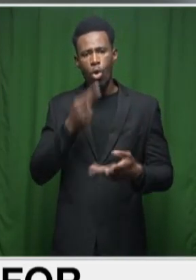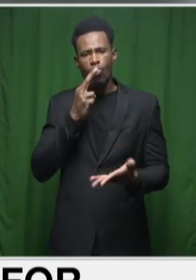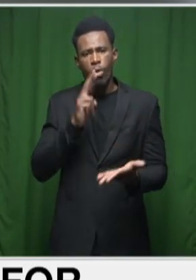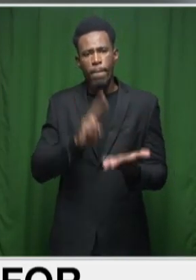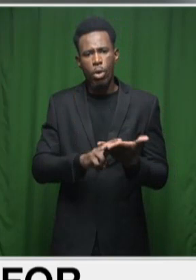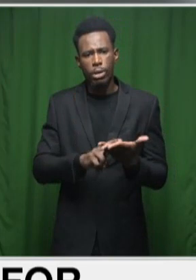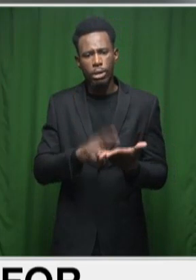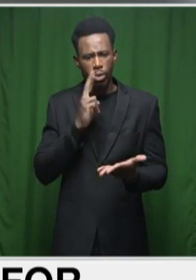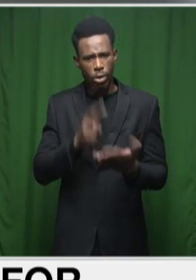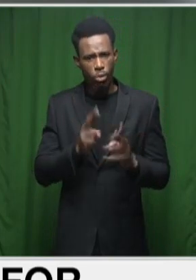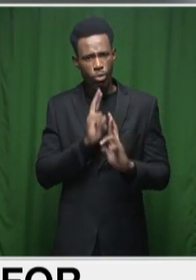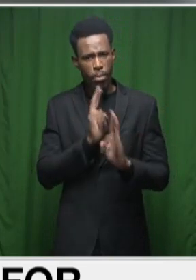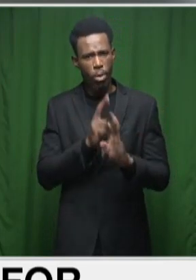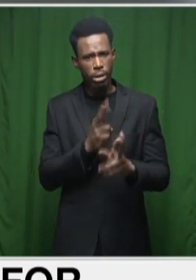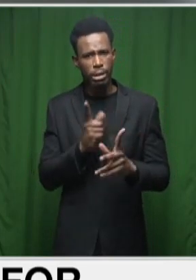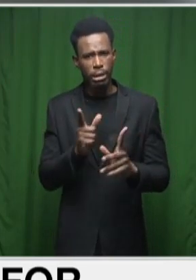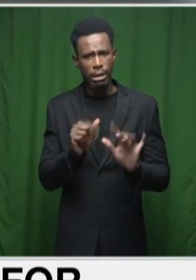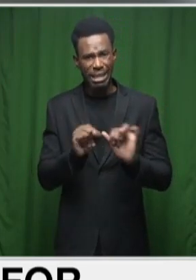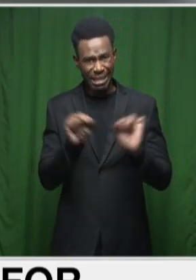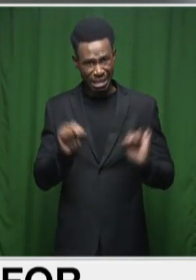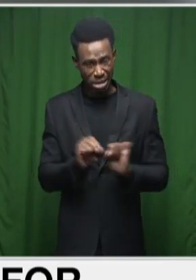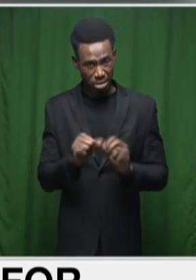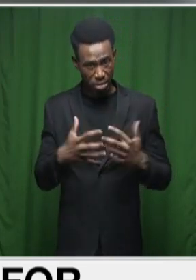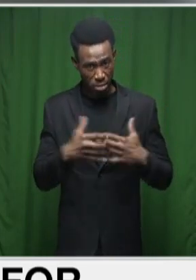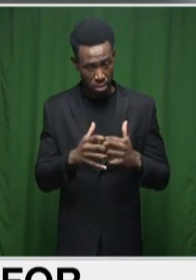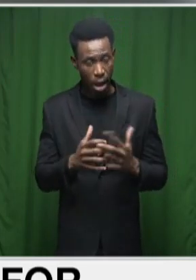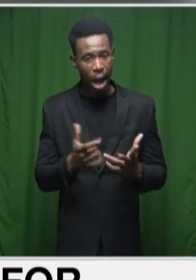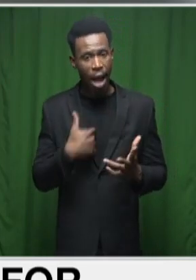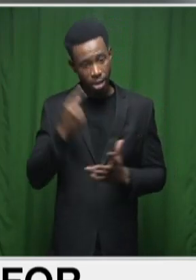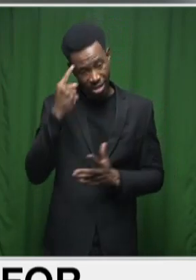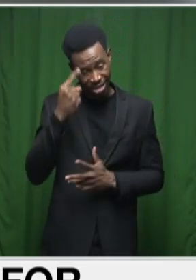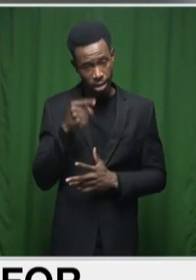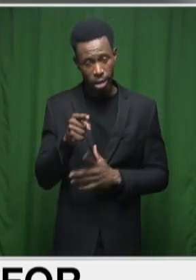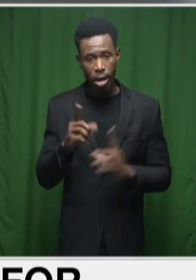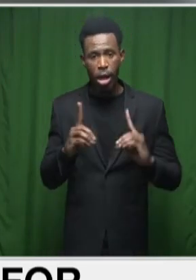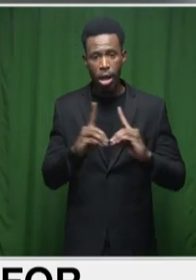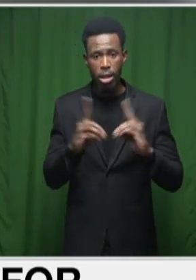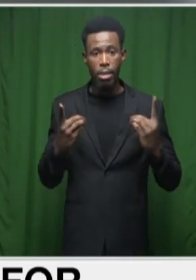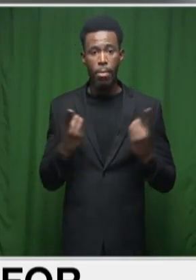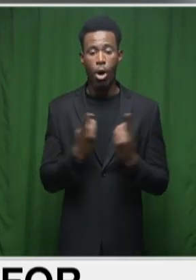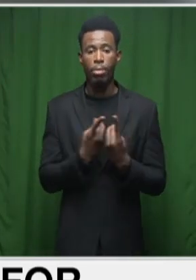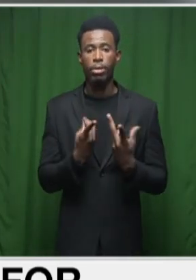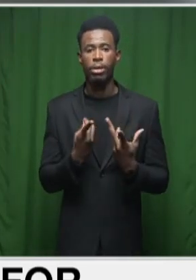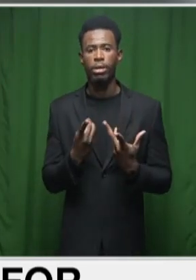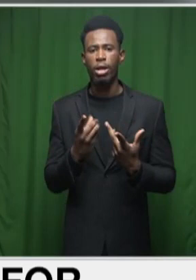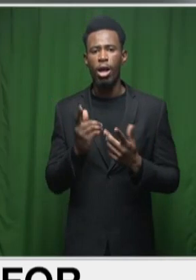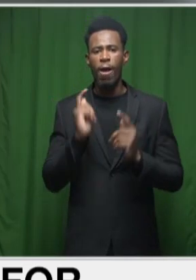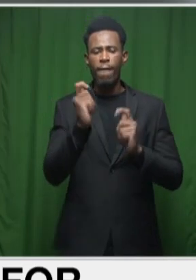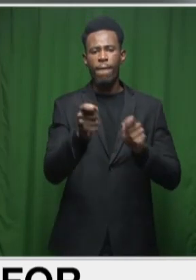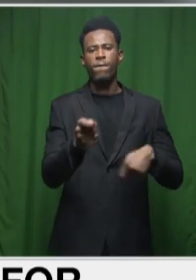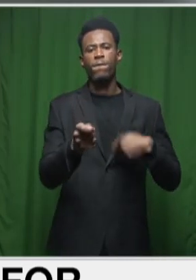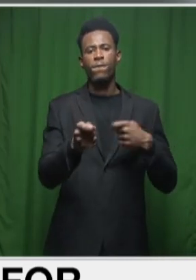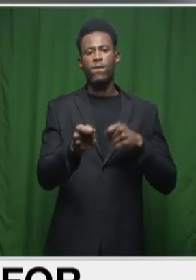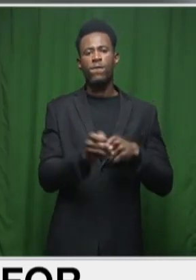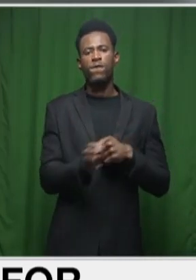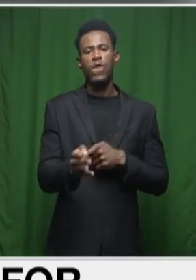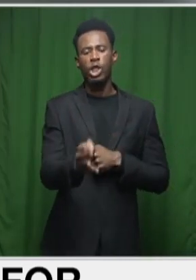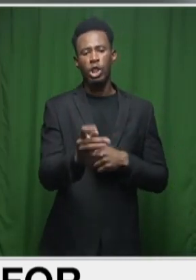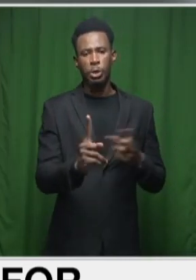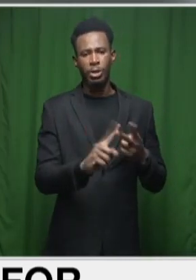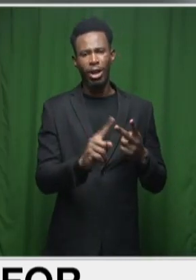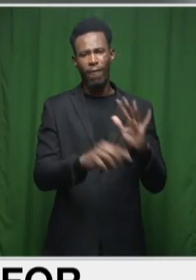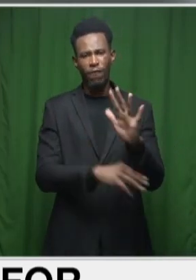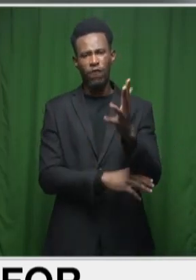GHG emissions. I think that's something that, for example, the Department of Forest and Fisheries and Environment can engage